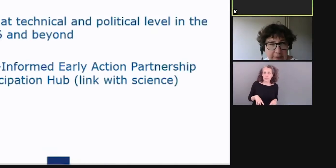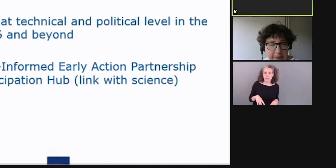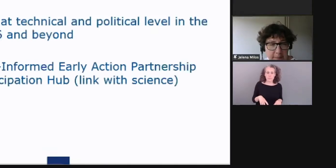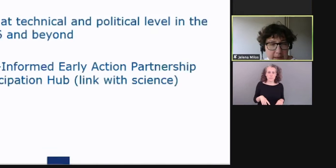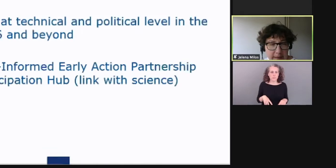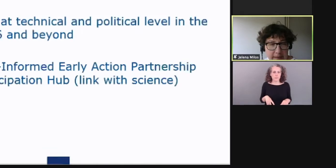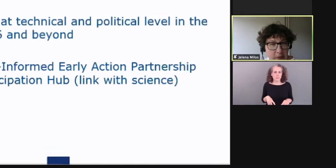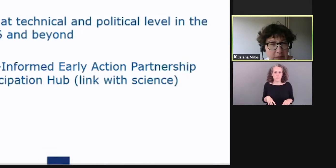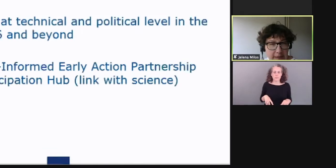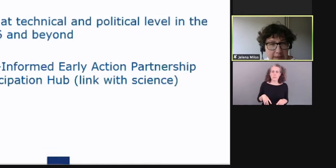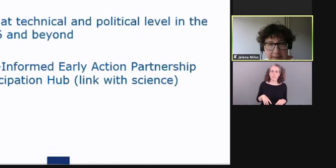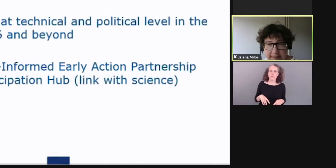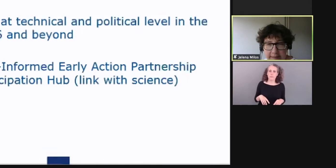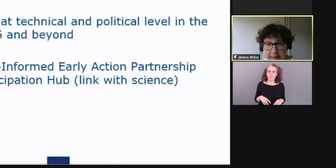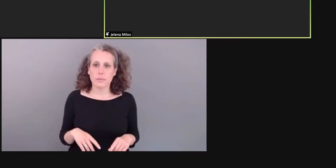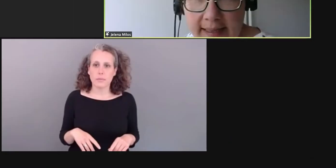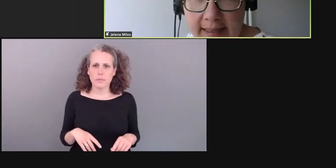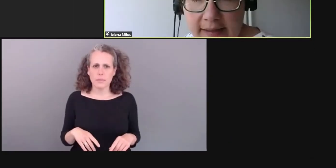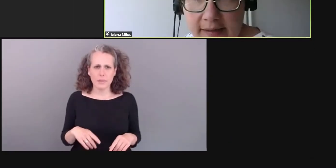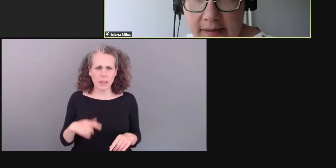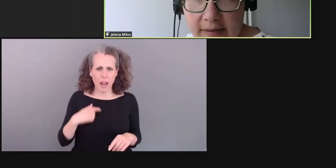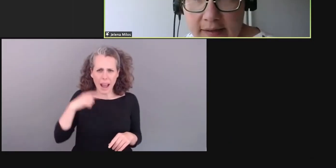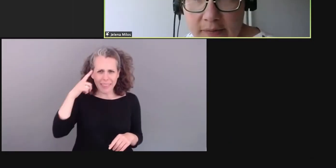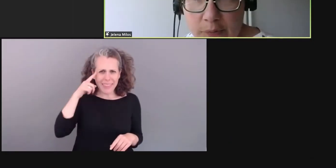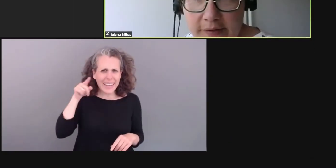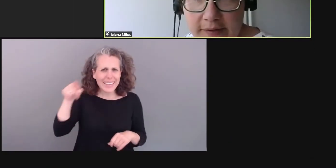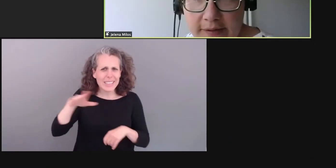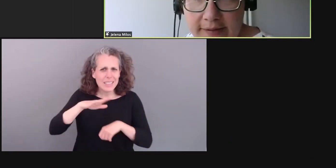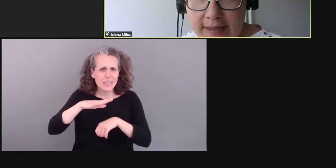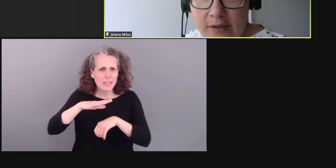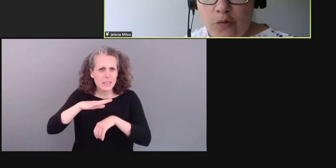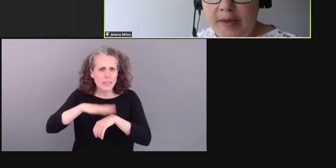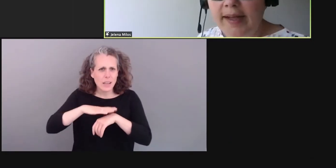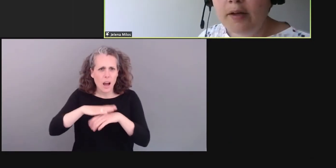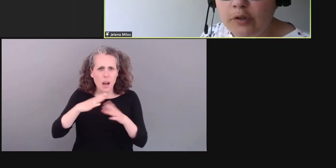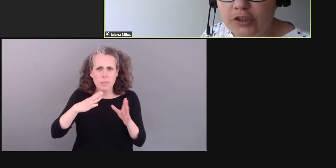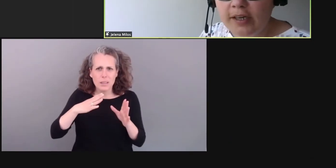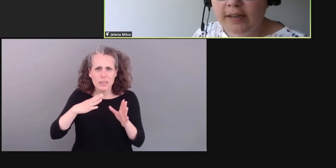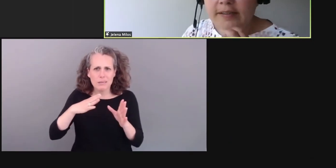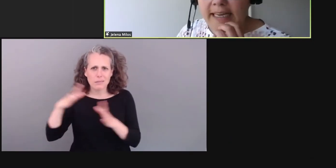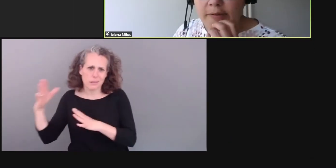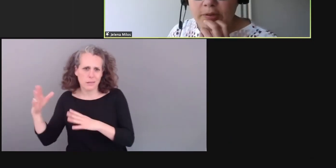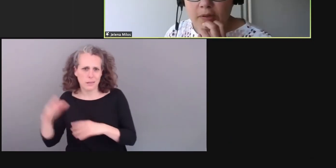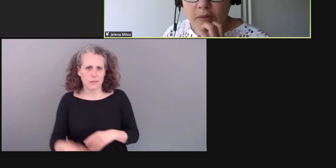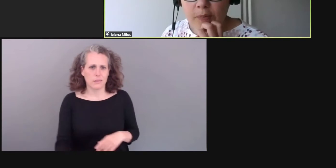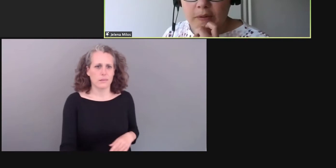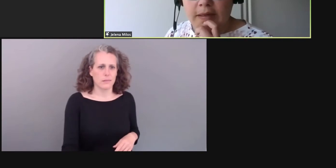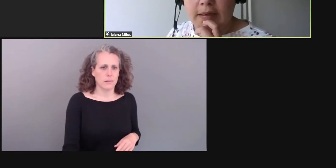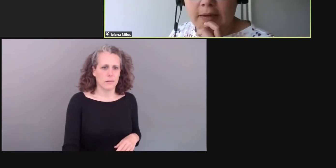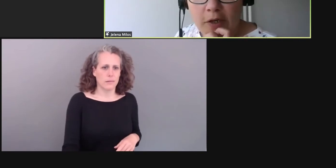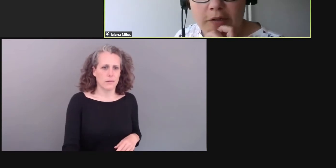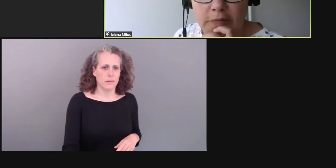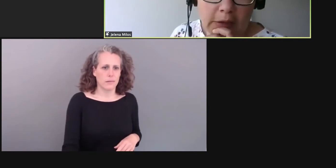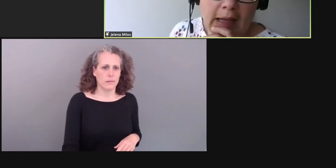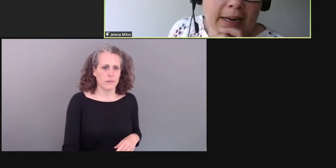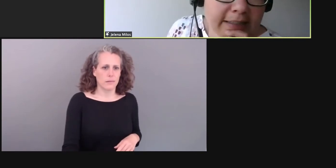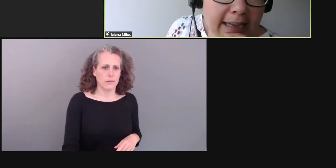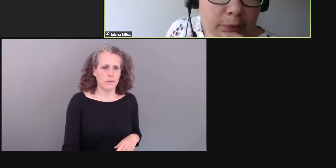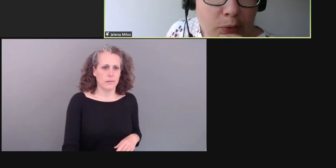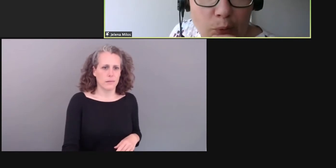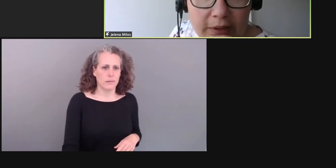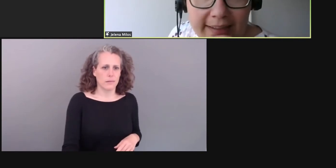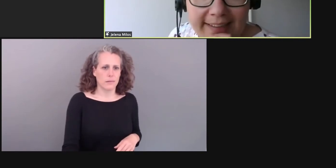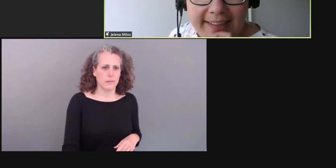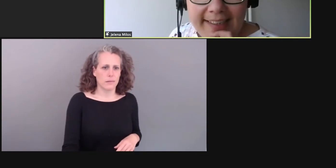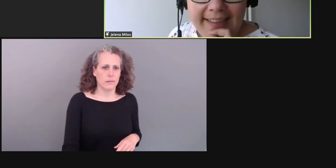we're having some, it looks like there's a delay in what. So Mirella will share our slides with our